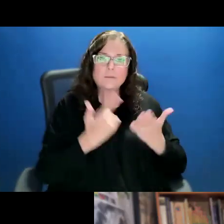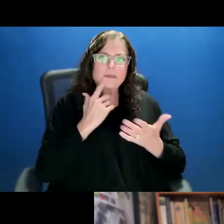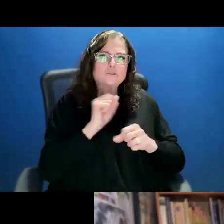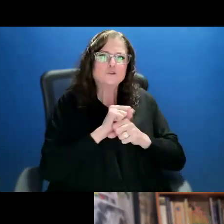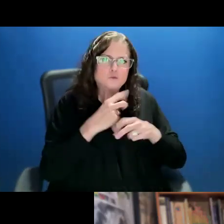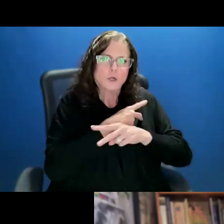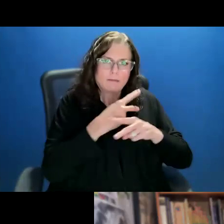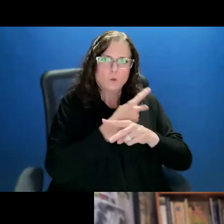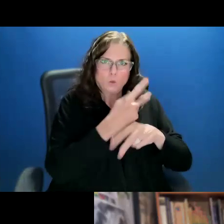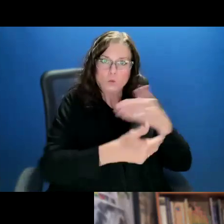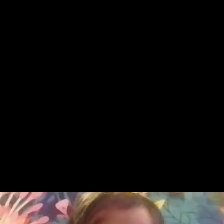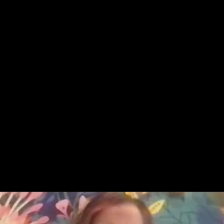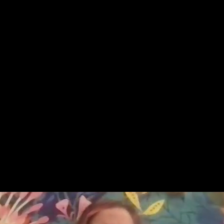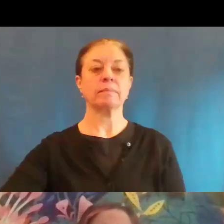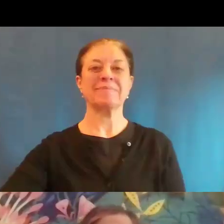through.